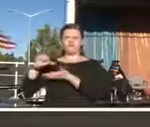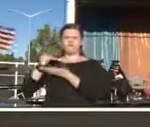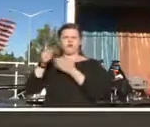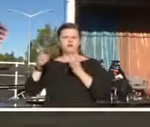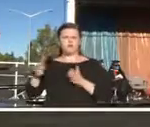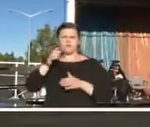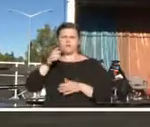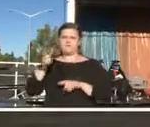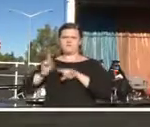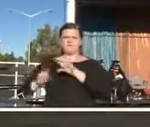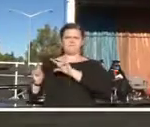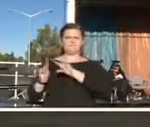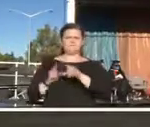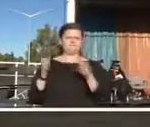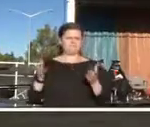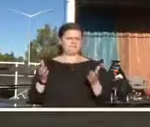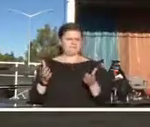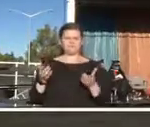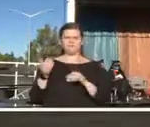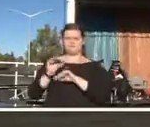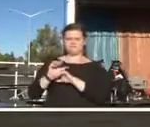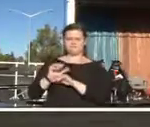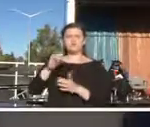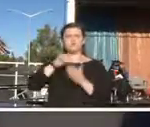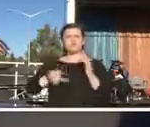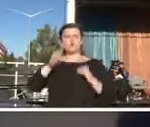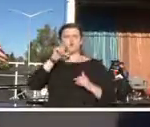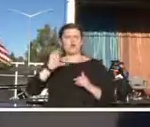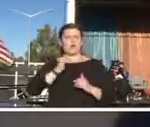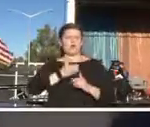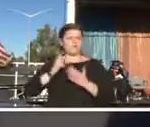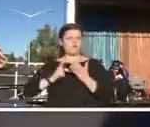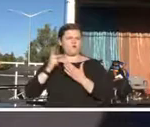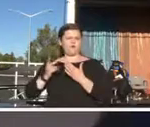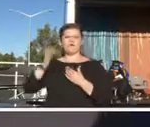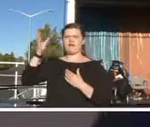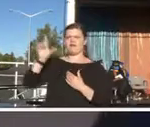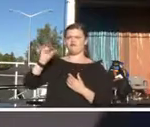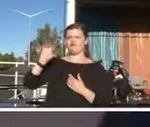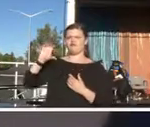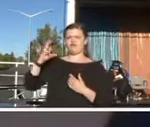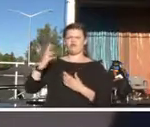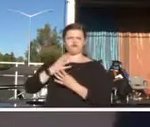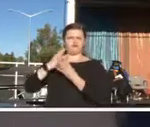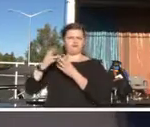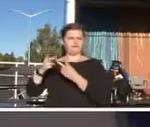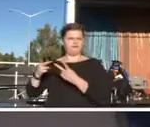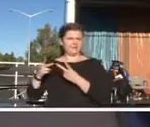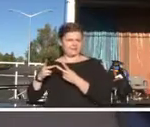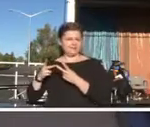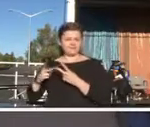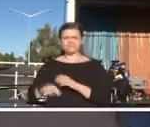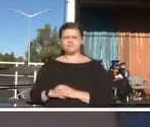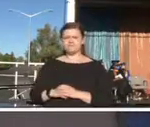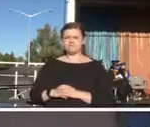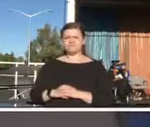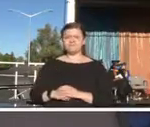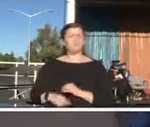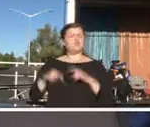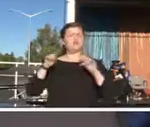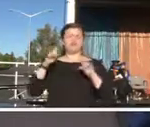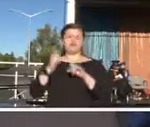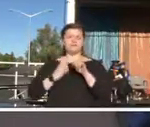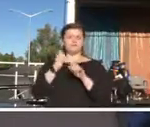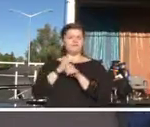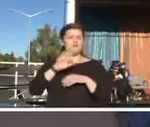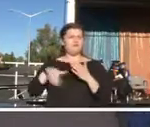us tonight, students in our program at Large Correctional Facility. In a year when all of us have